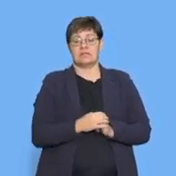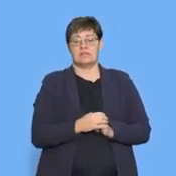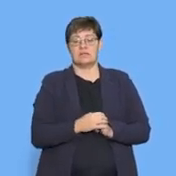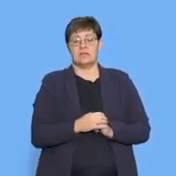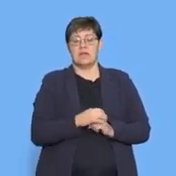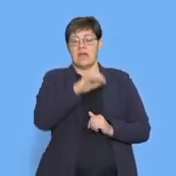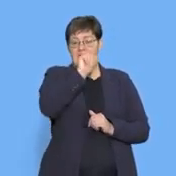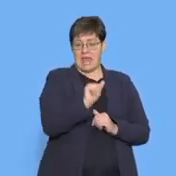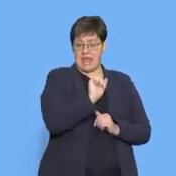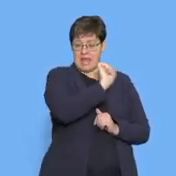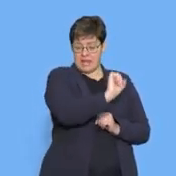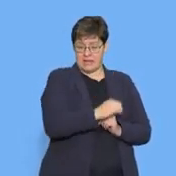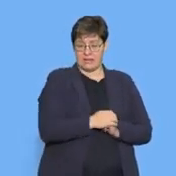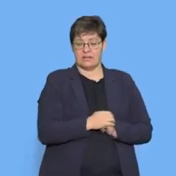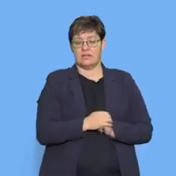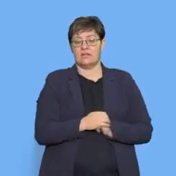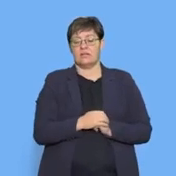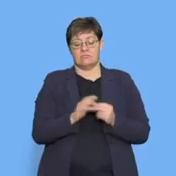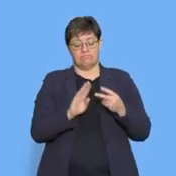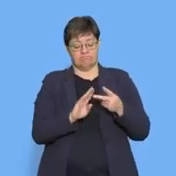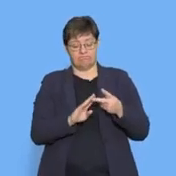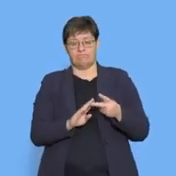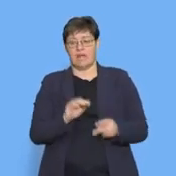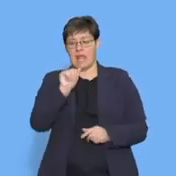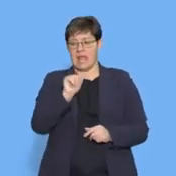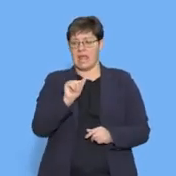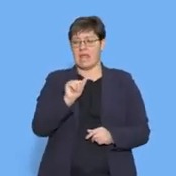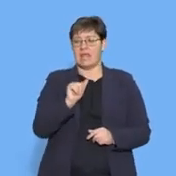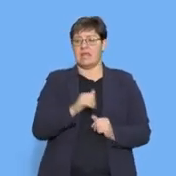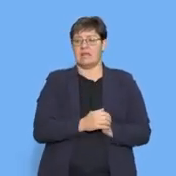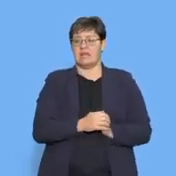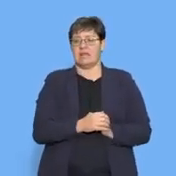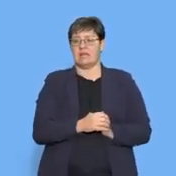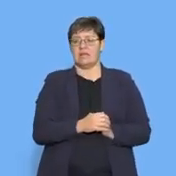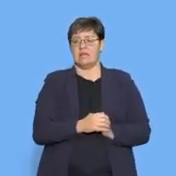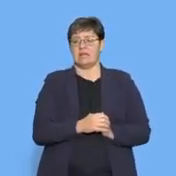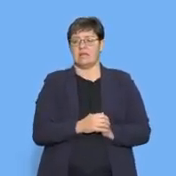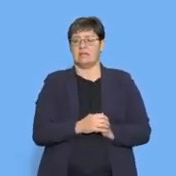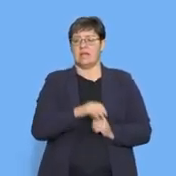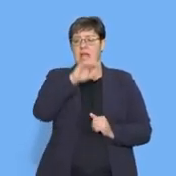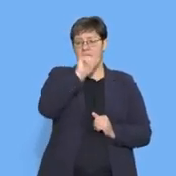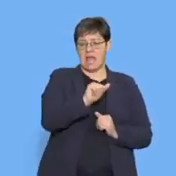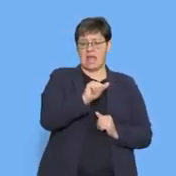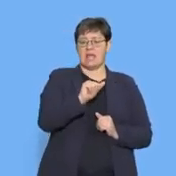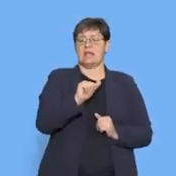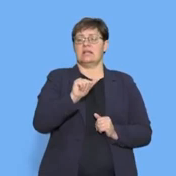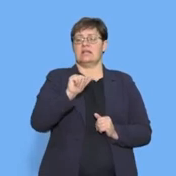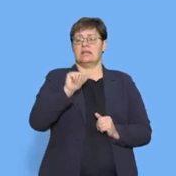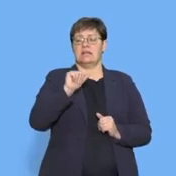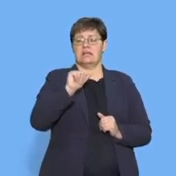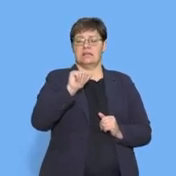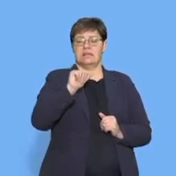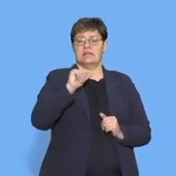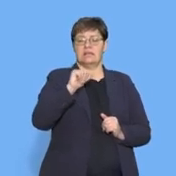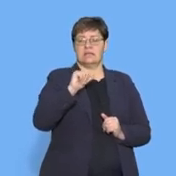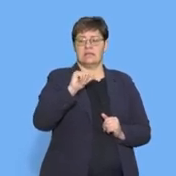find A. Now, A is in this big triangle here. It's part of the triangle AGT. And